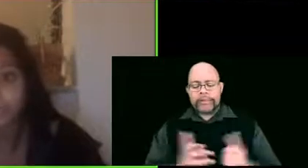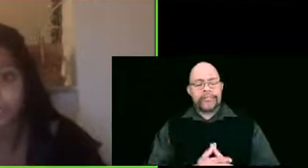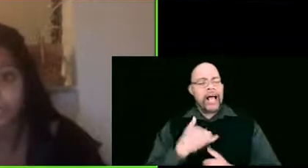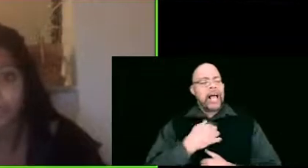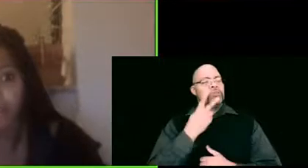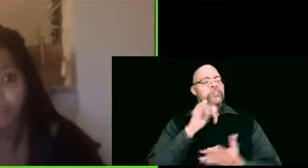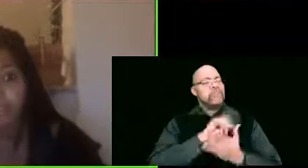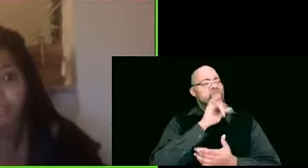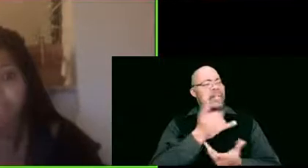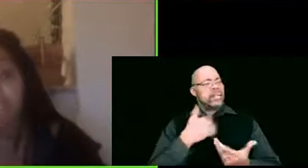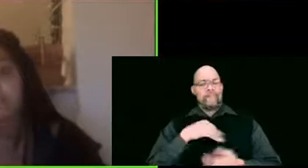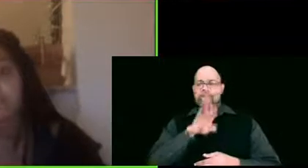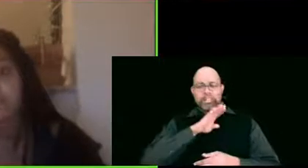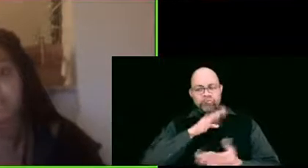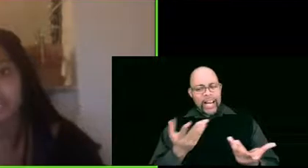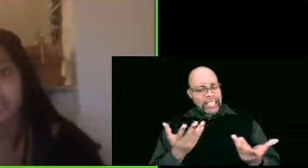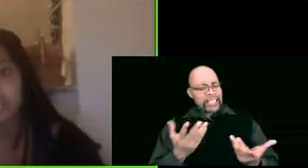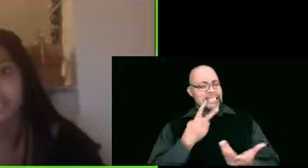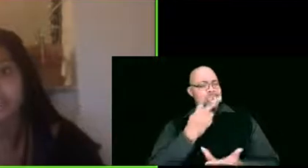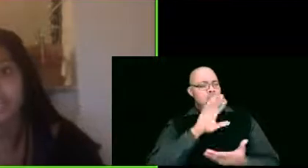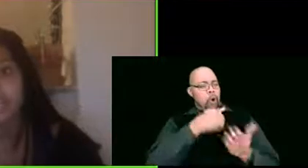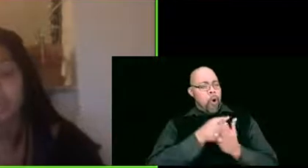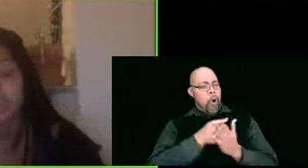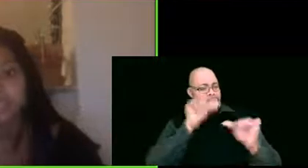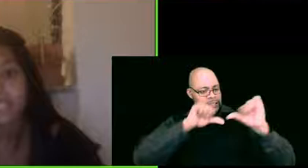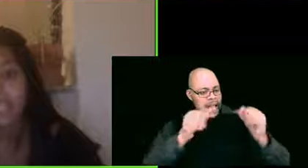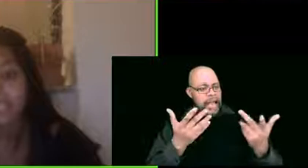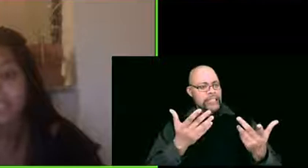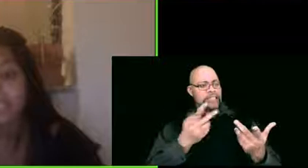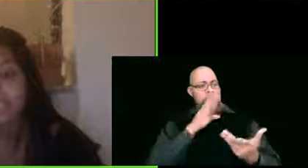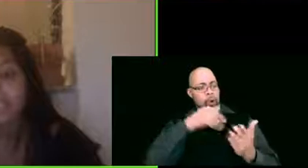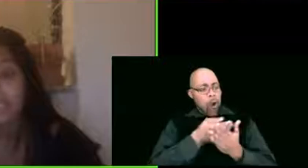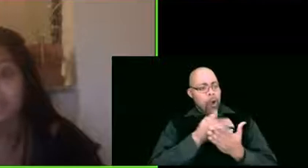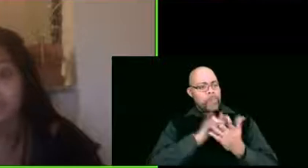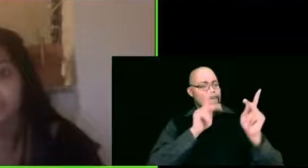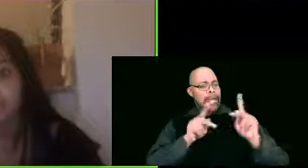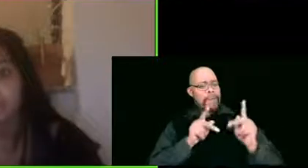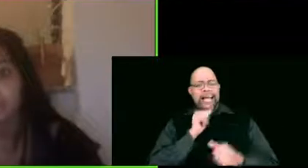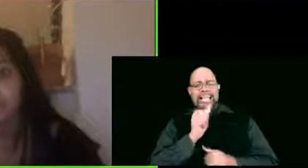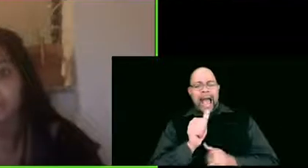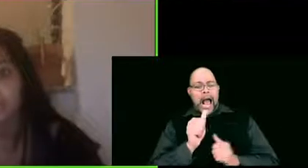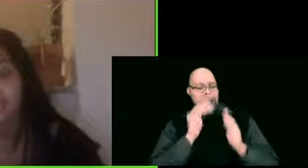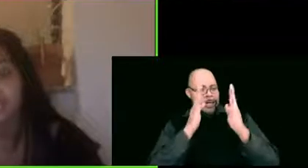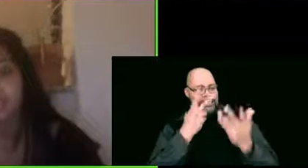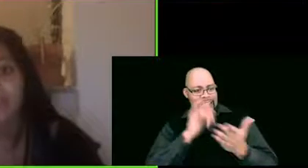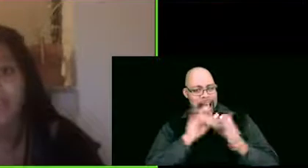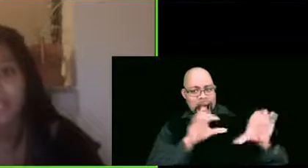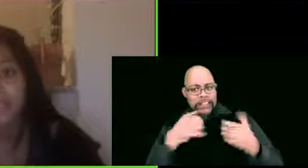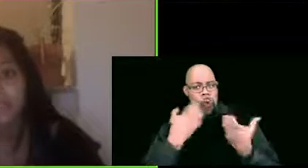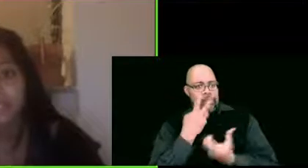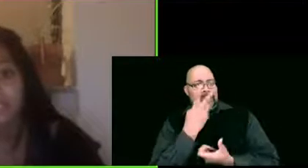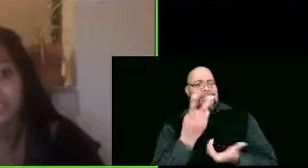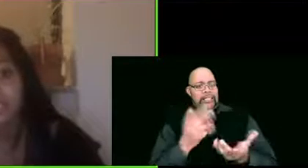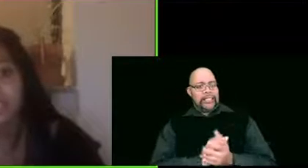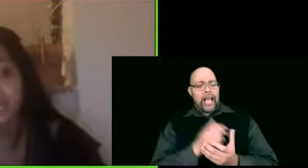with people. And I found it really, really frustrating kind of seeing all of the science and then seeing all of these people and not seeing the level of